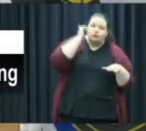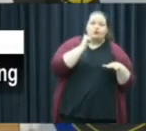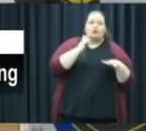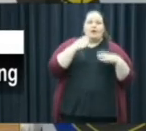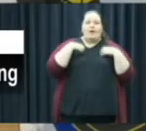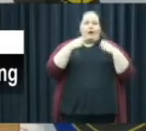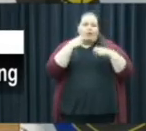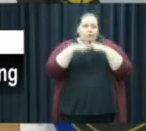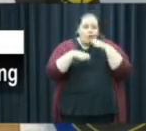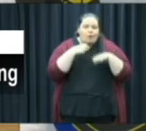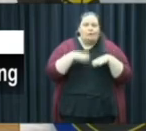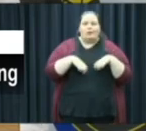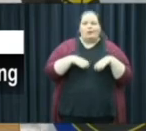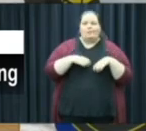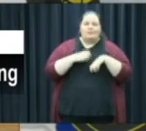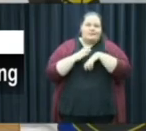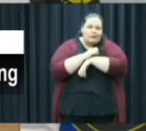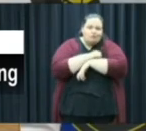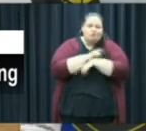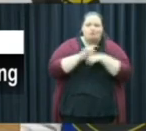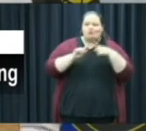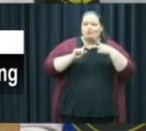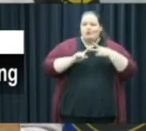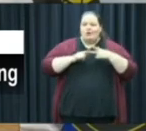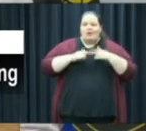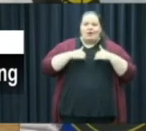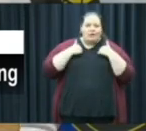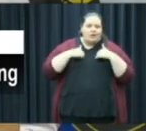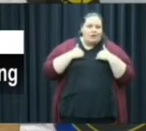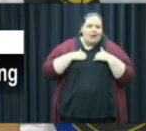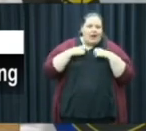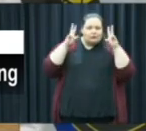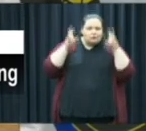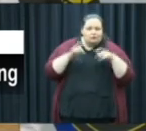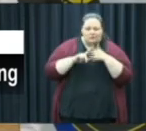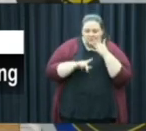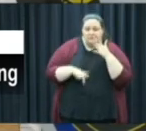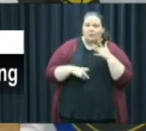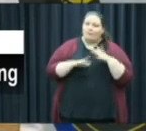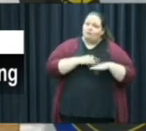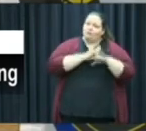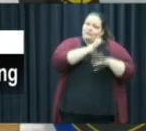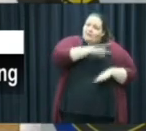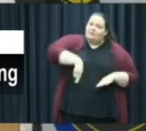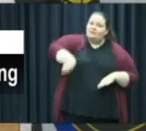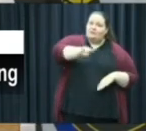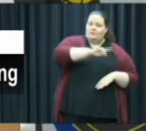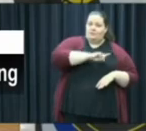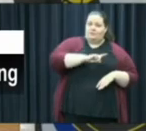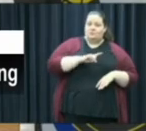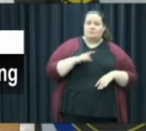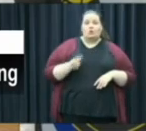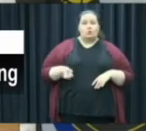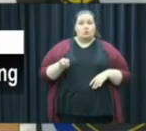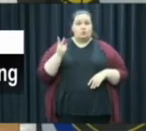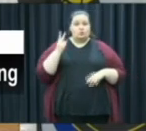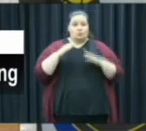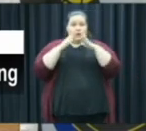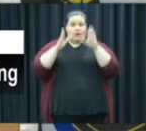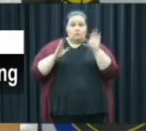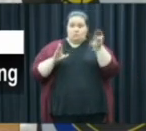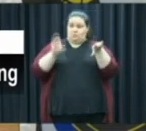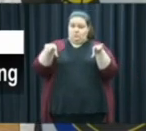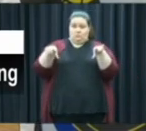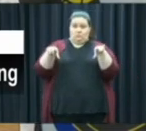have comorbid conditions and other health problems. So we really, really have to protect that population. The 2-household bubble is a way to safely